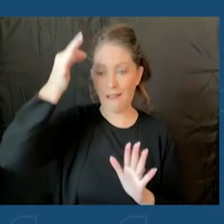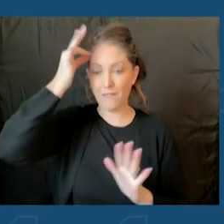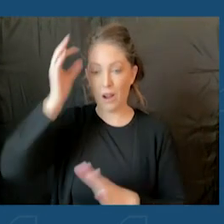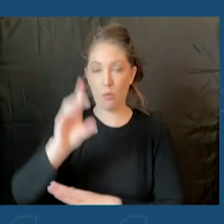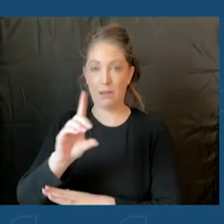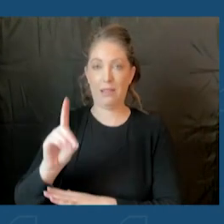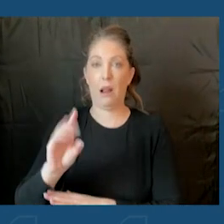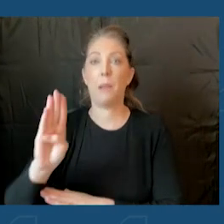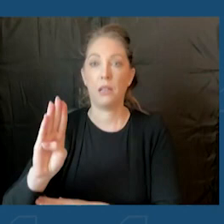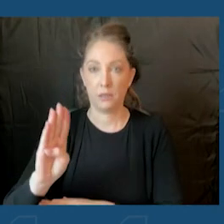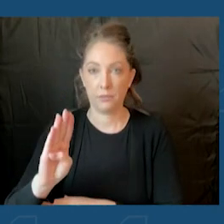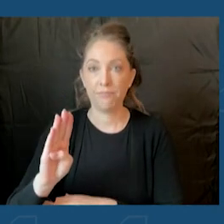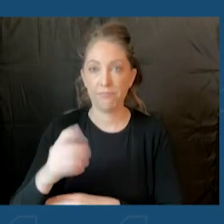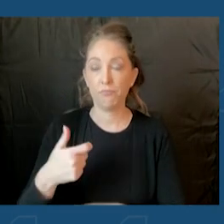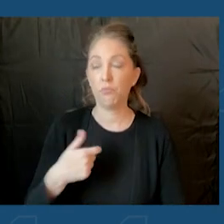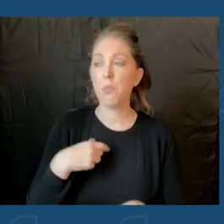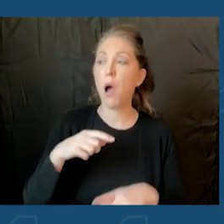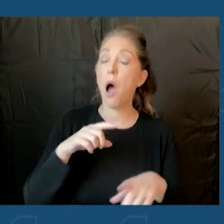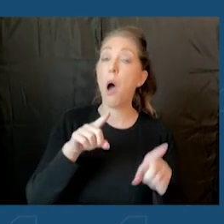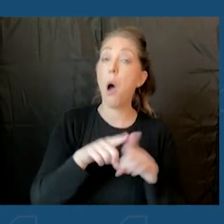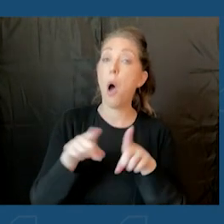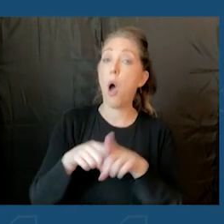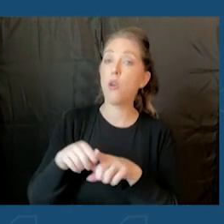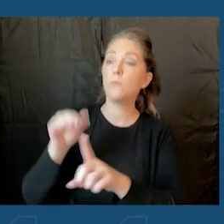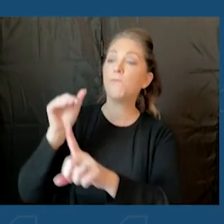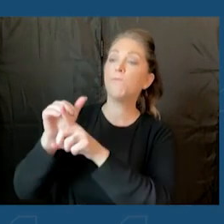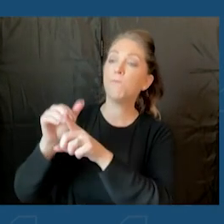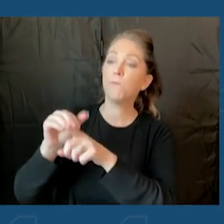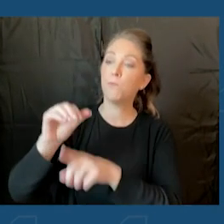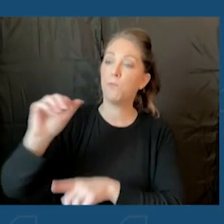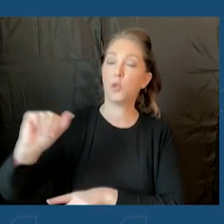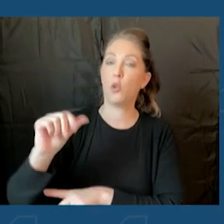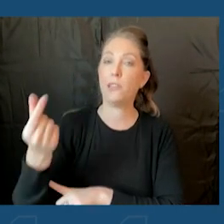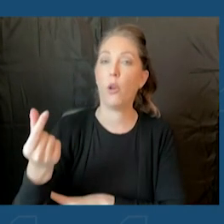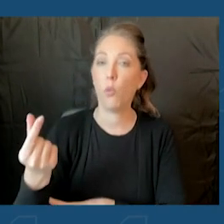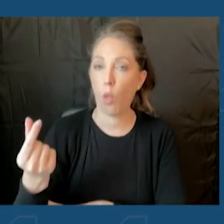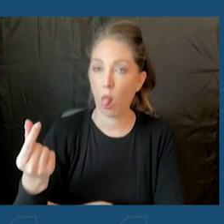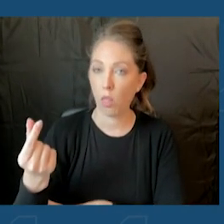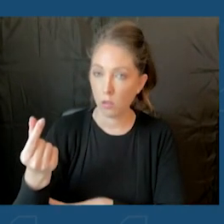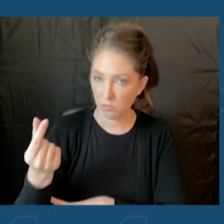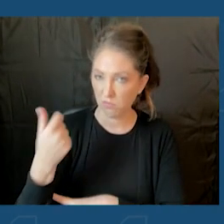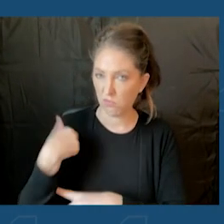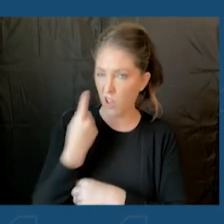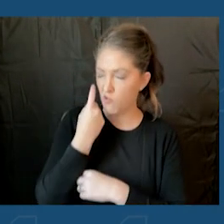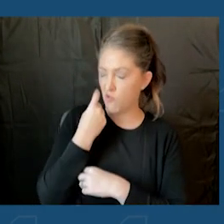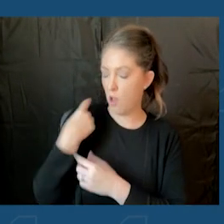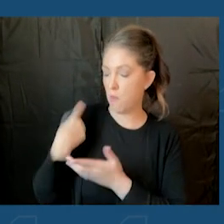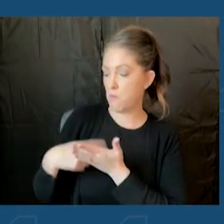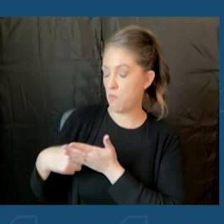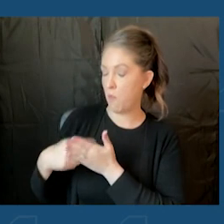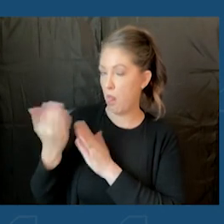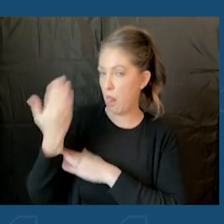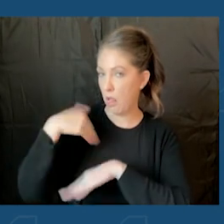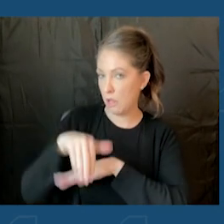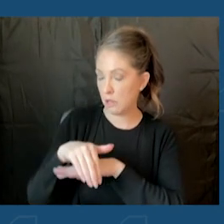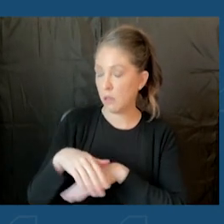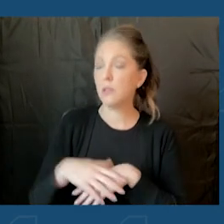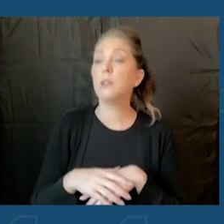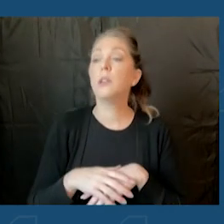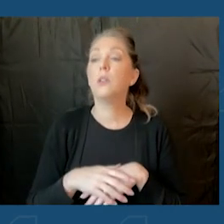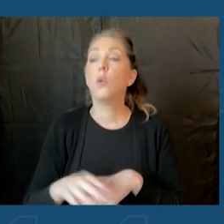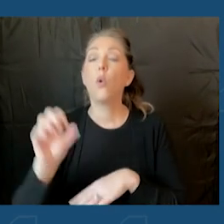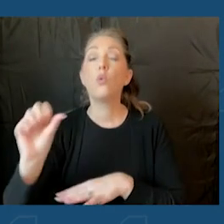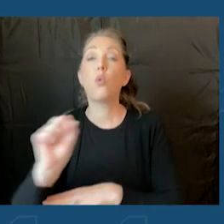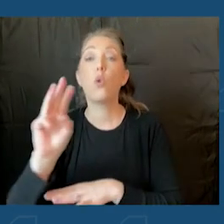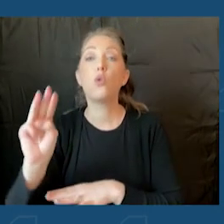General, who I just spoke with about this last night, to do even more, investigating social media platforms,